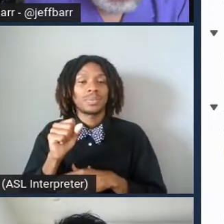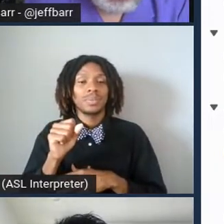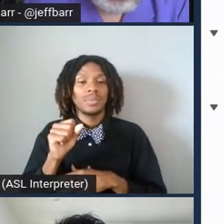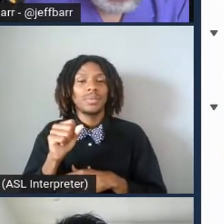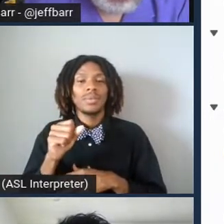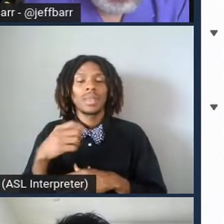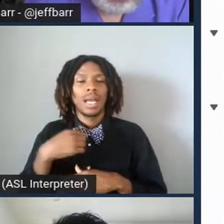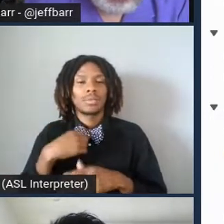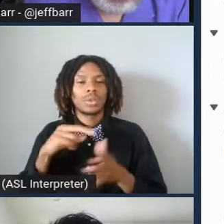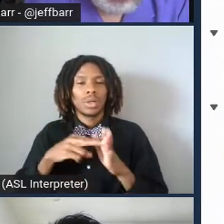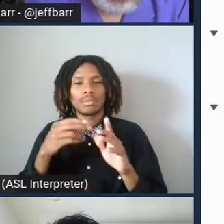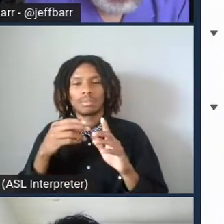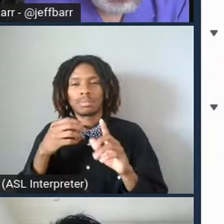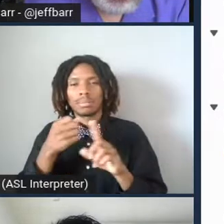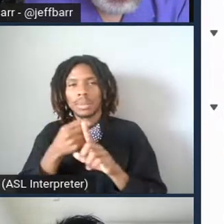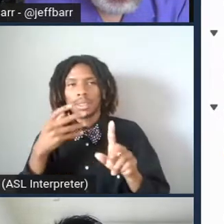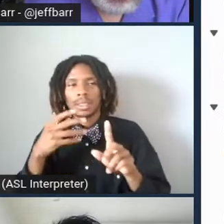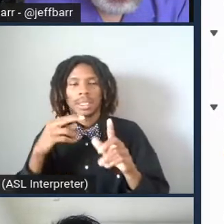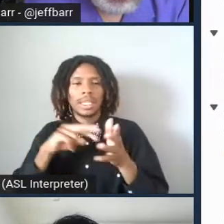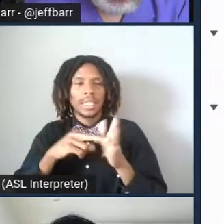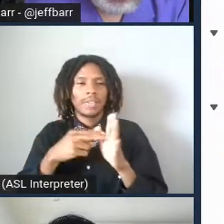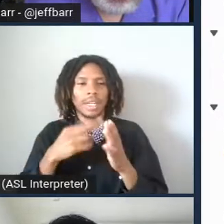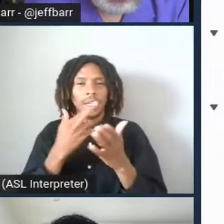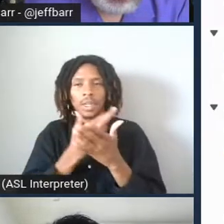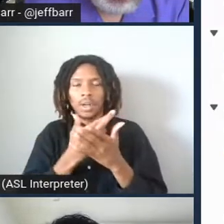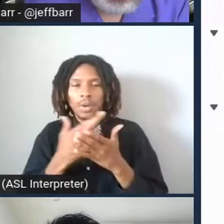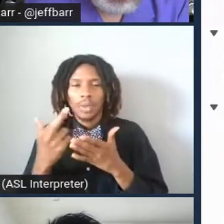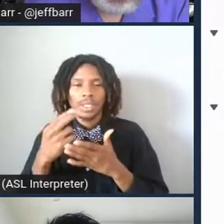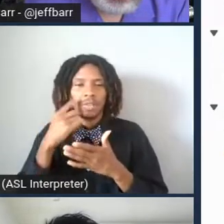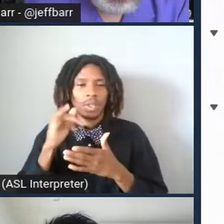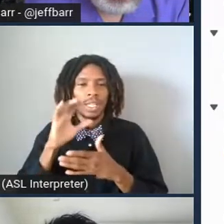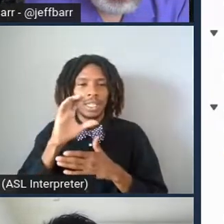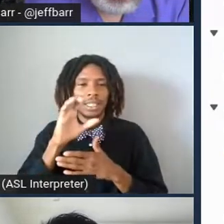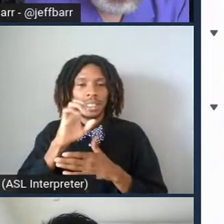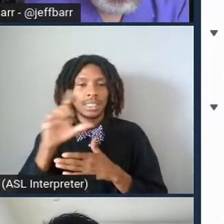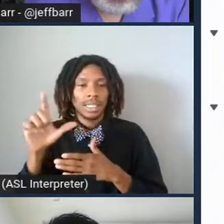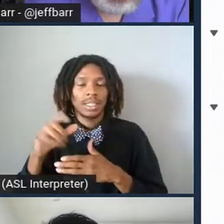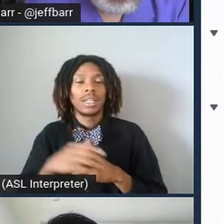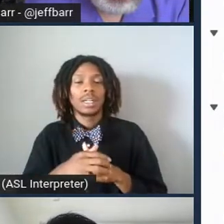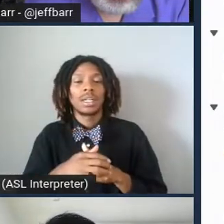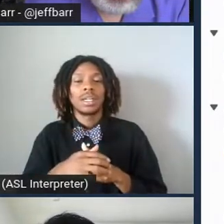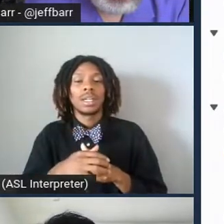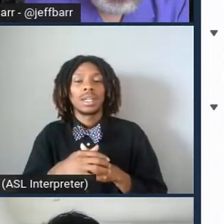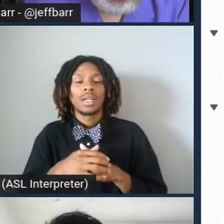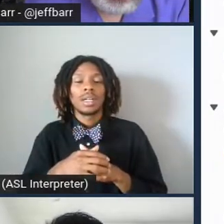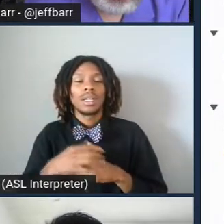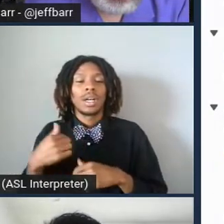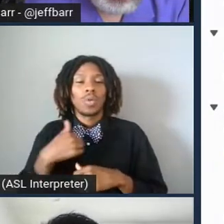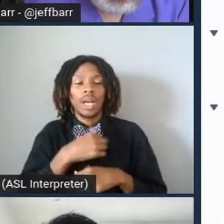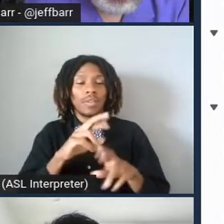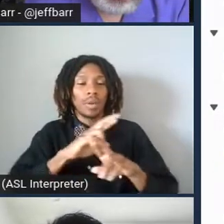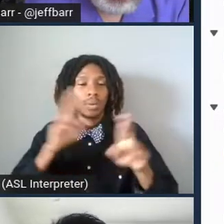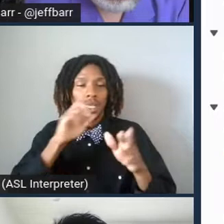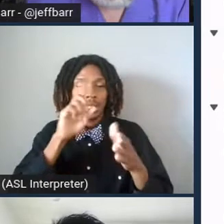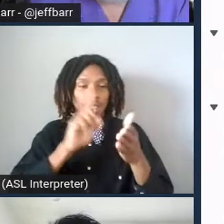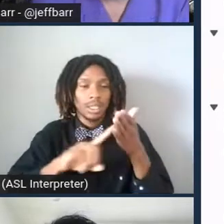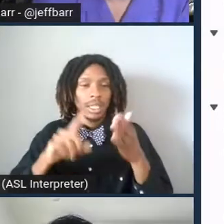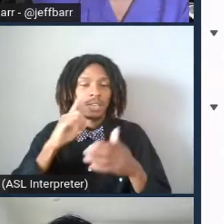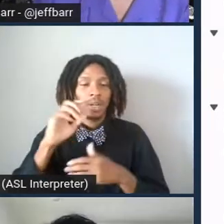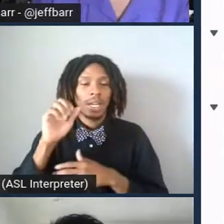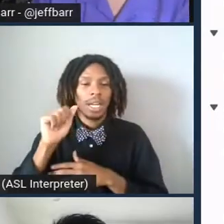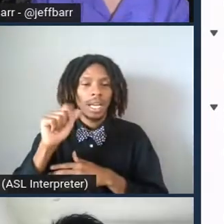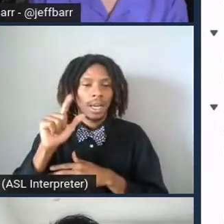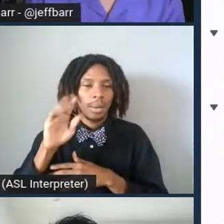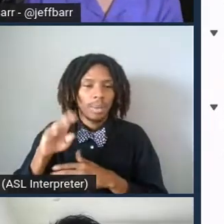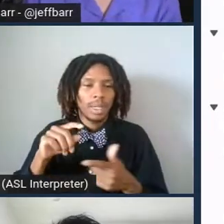start defining the resources that you use for that cell. In this case, we have readiness checks for ALB,